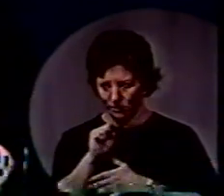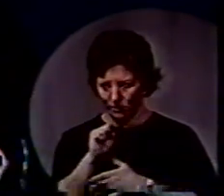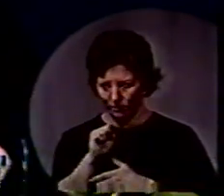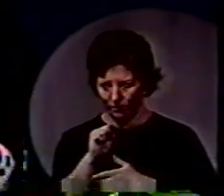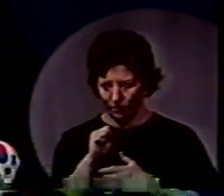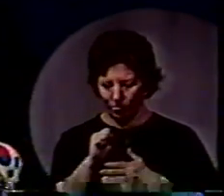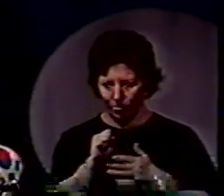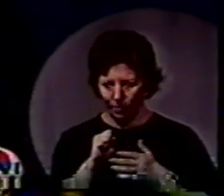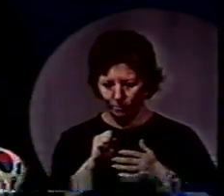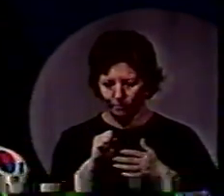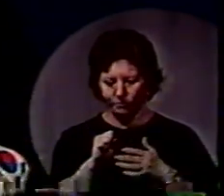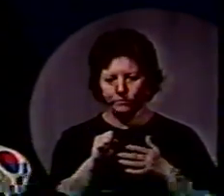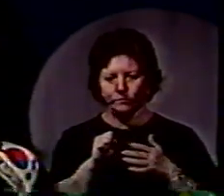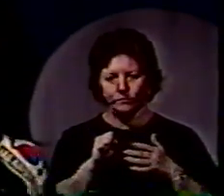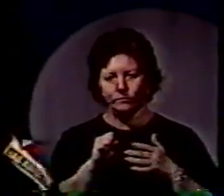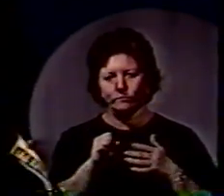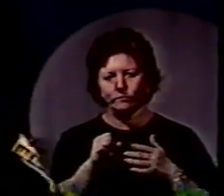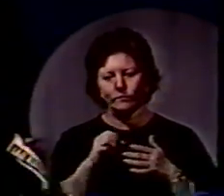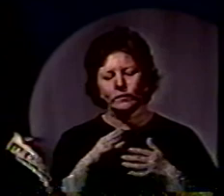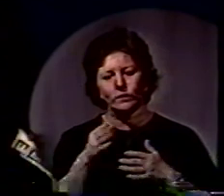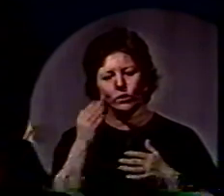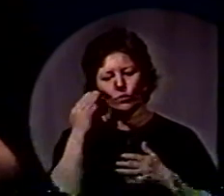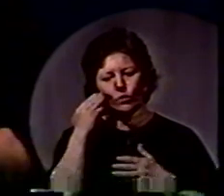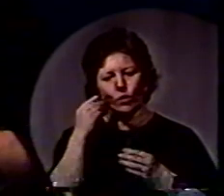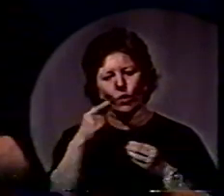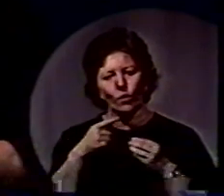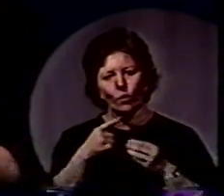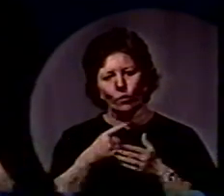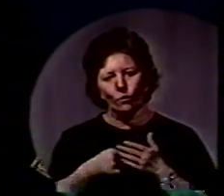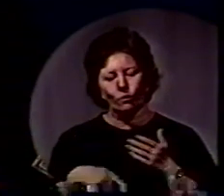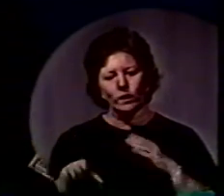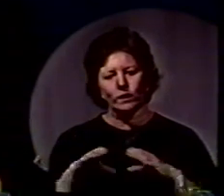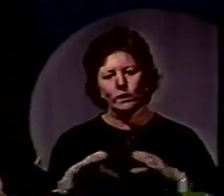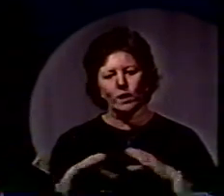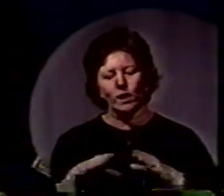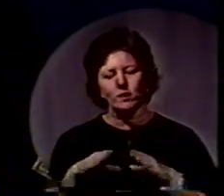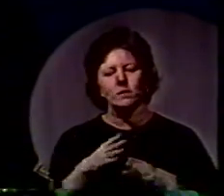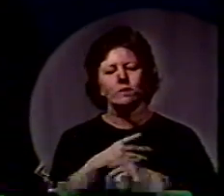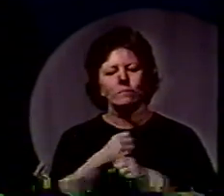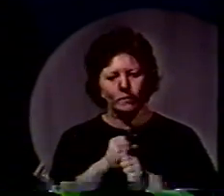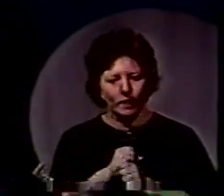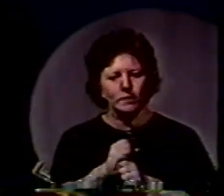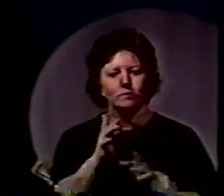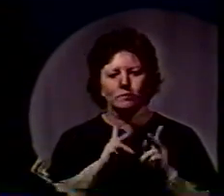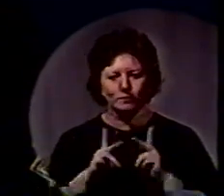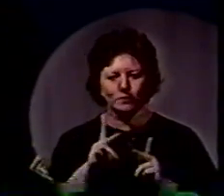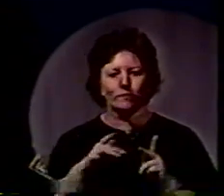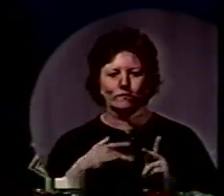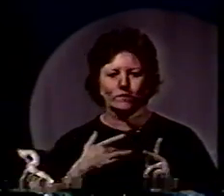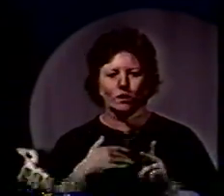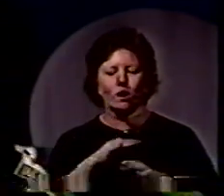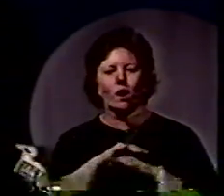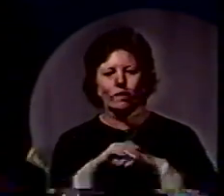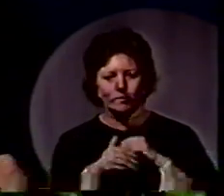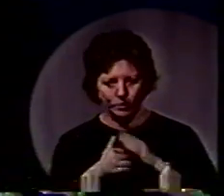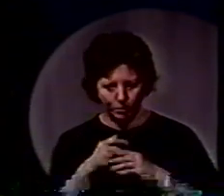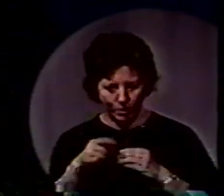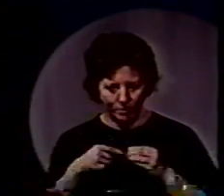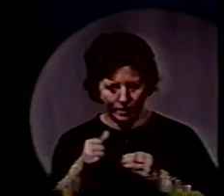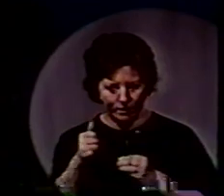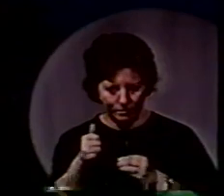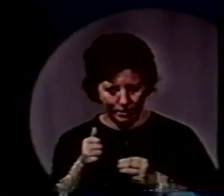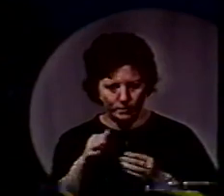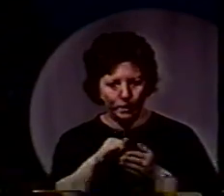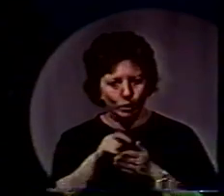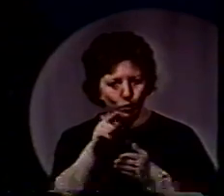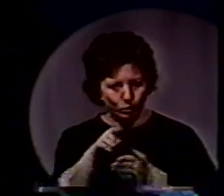really feel what it's like to be there. And you know what it does? It allows people to kind of feel comfortable about themselves, that they can be in charge of their